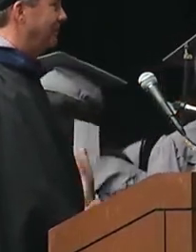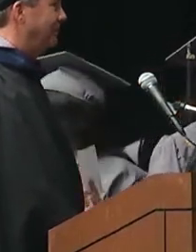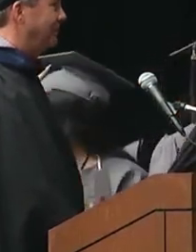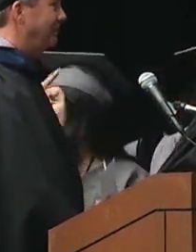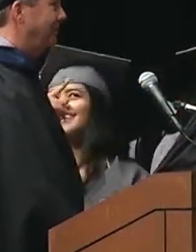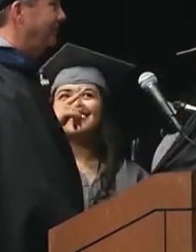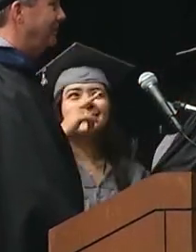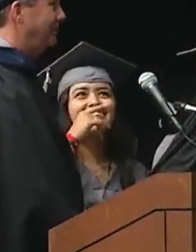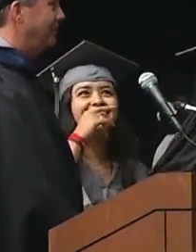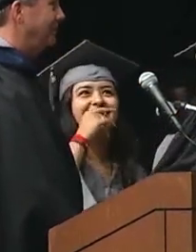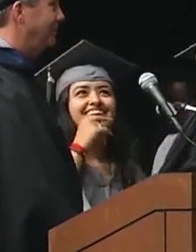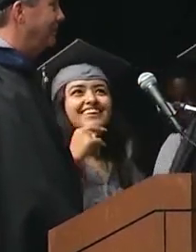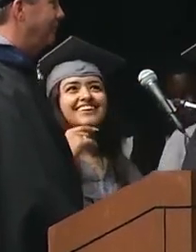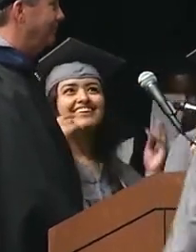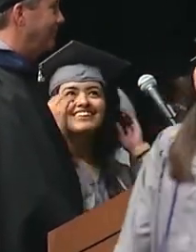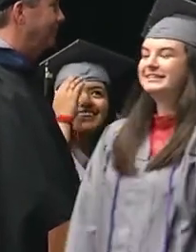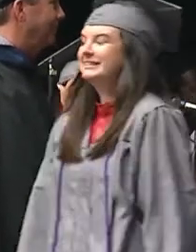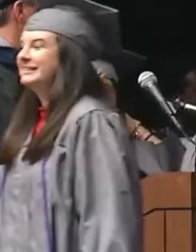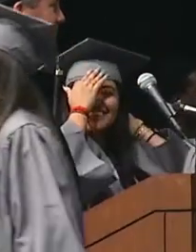Christine A. Sutterth,